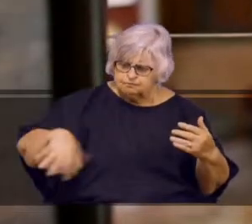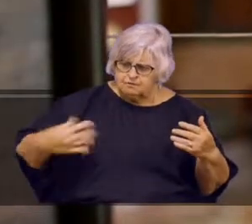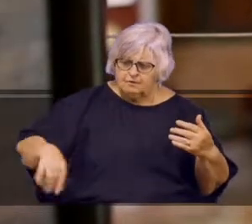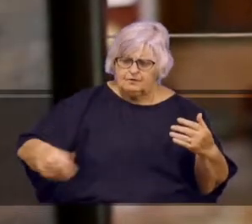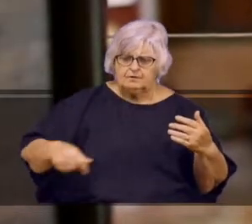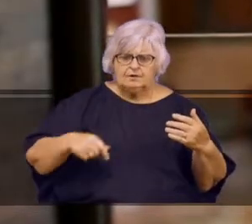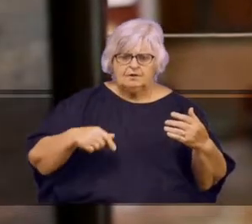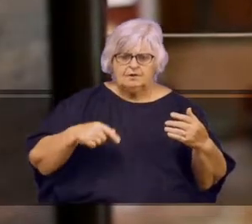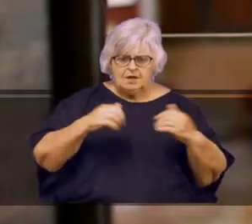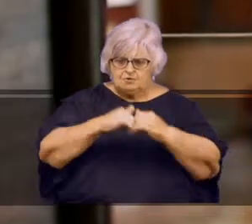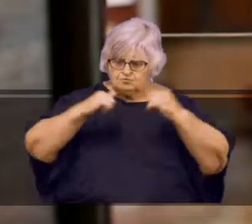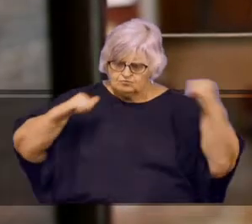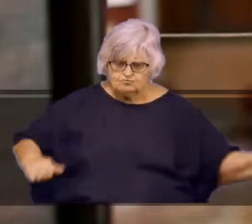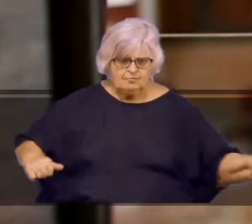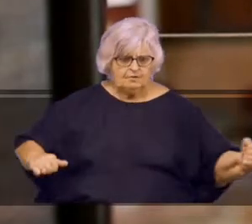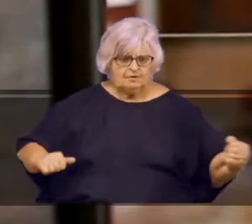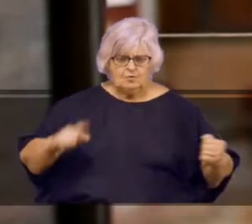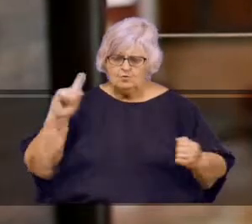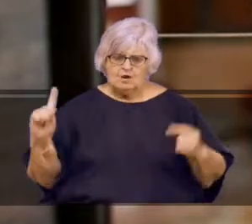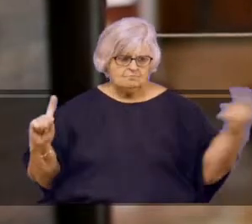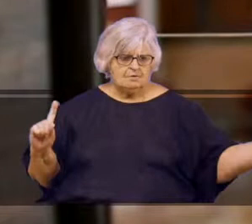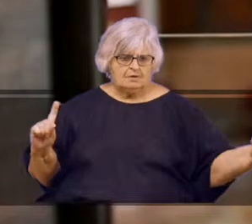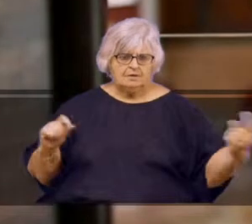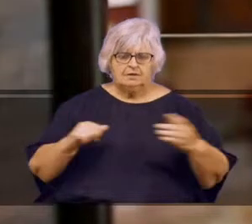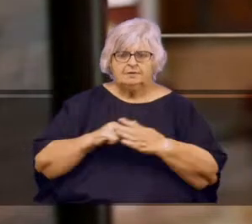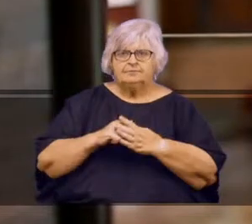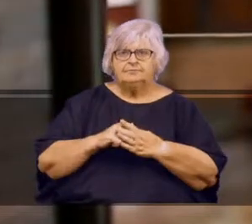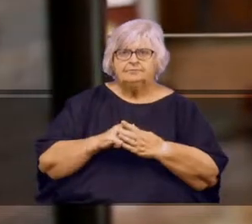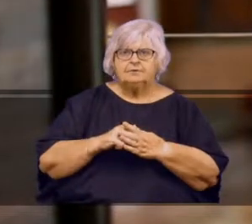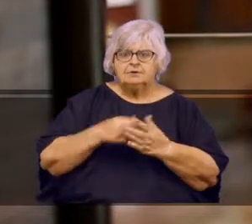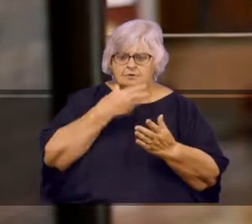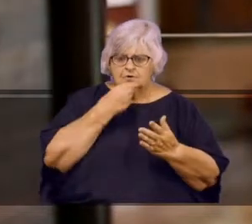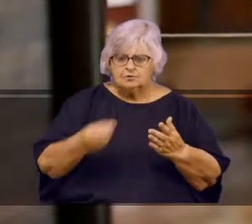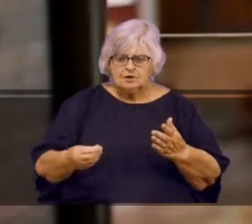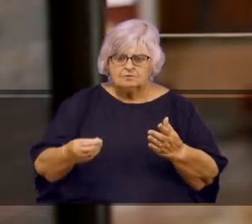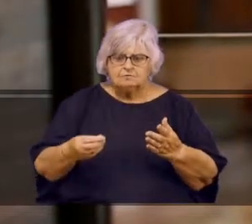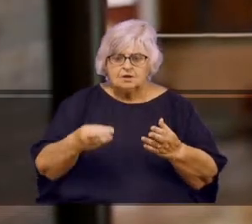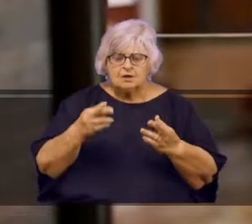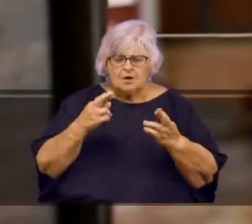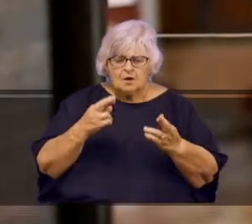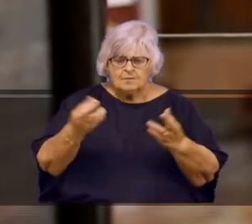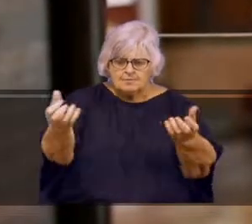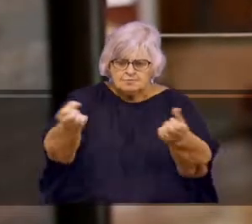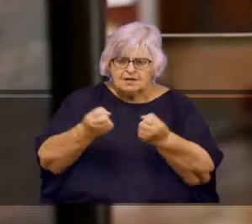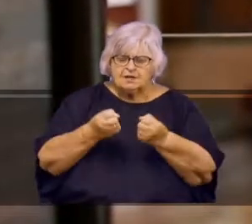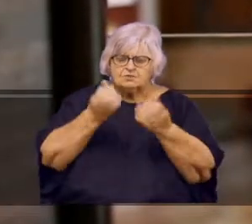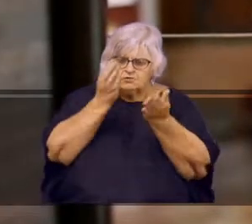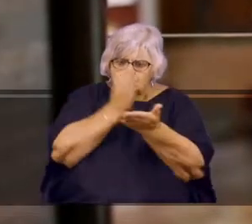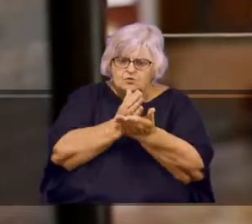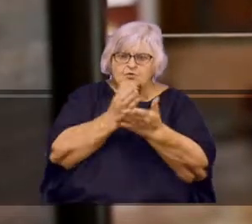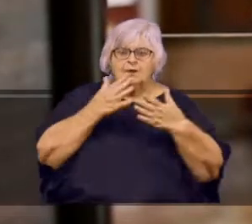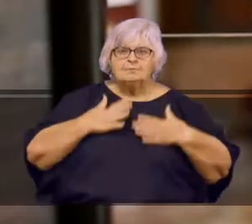brutality, and even the direct opposition of one to another. Christmas seems to draw out of us our real